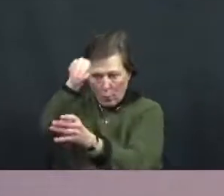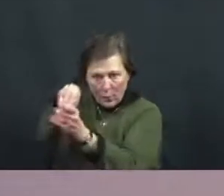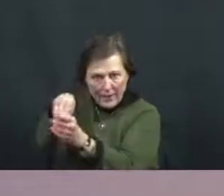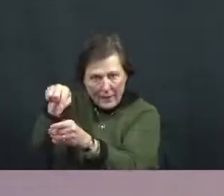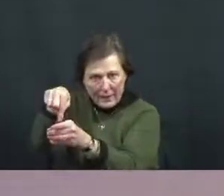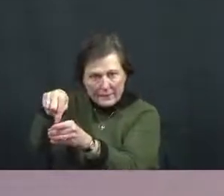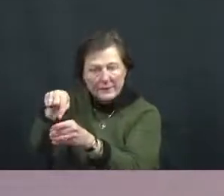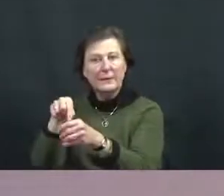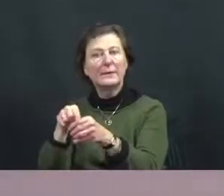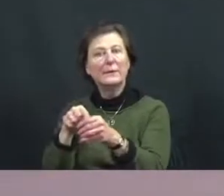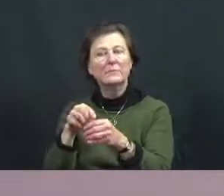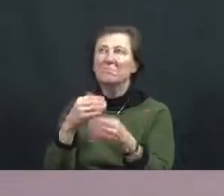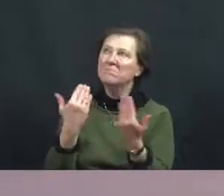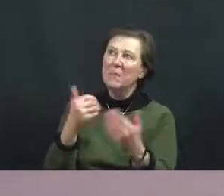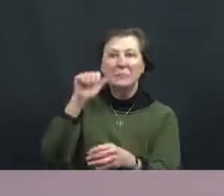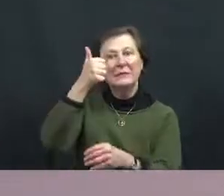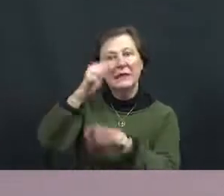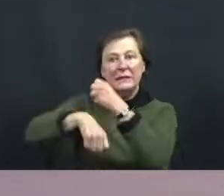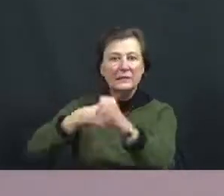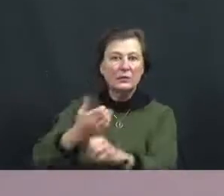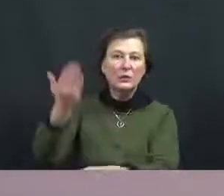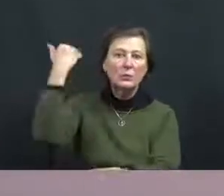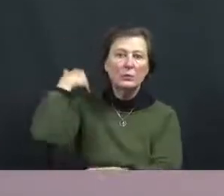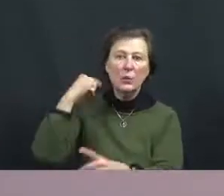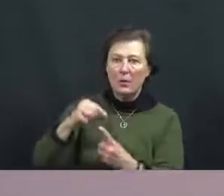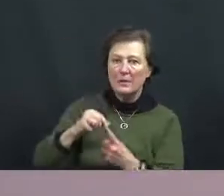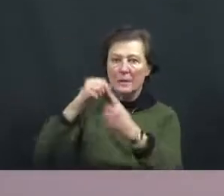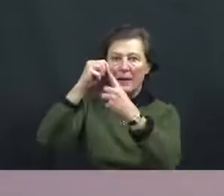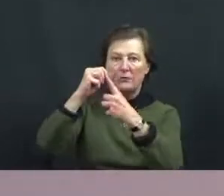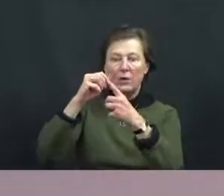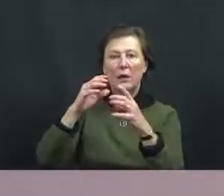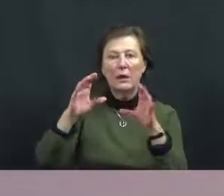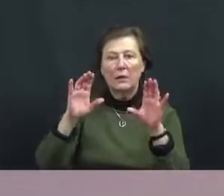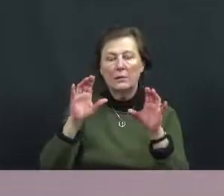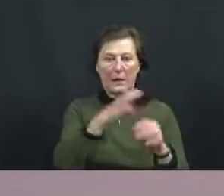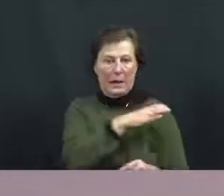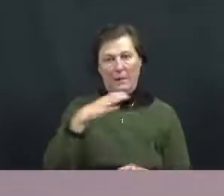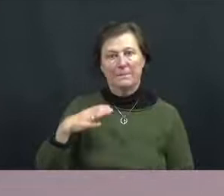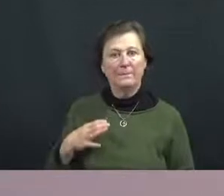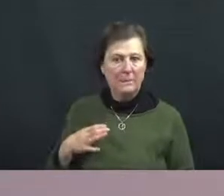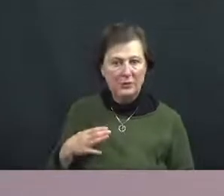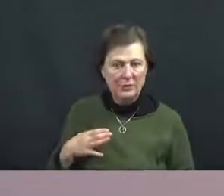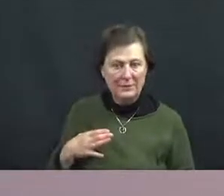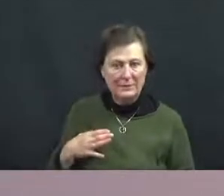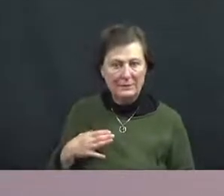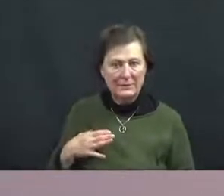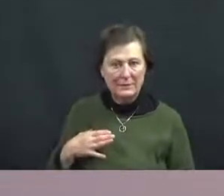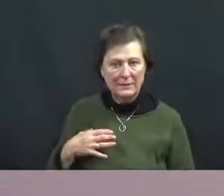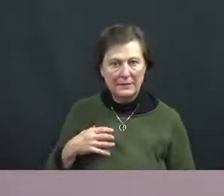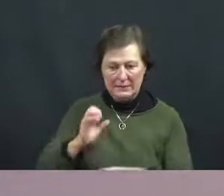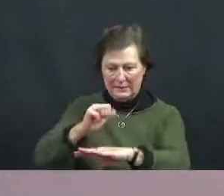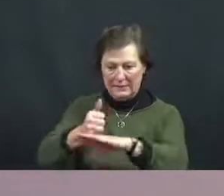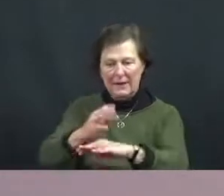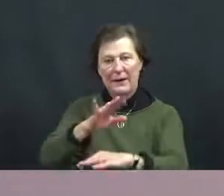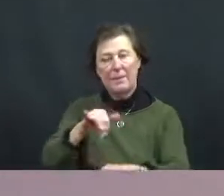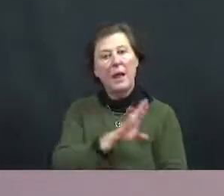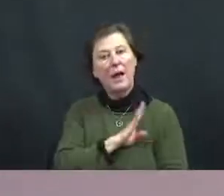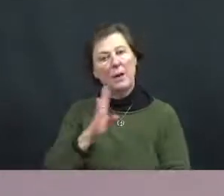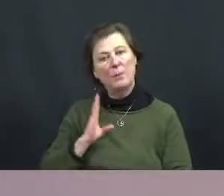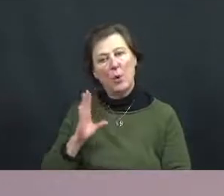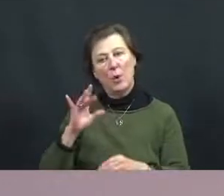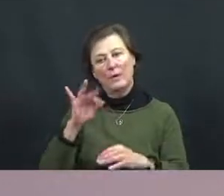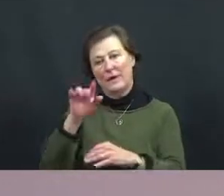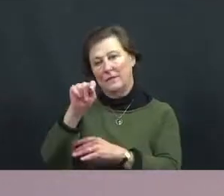More than a decade ago, a special commission was chartered by the Board of Trustees of